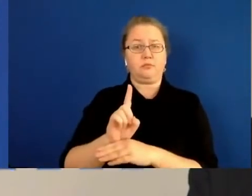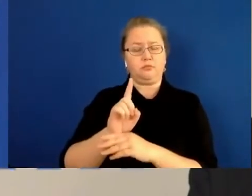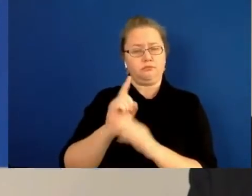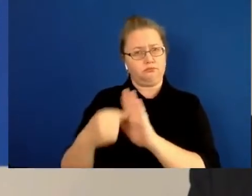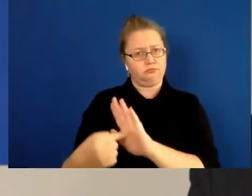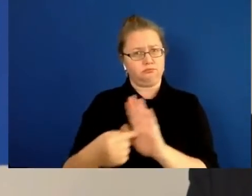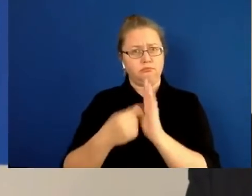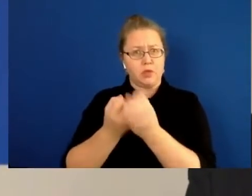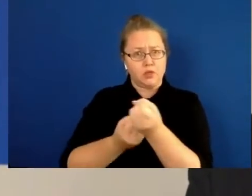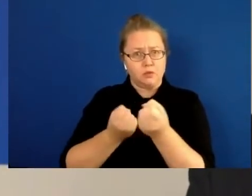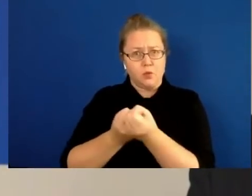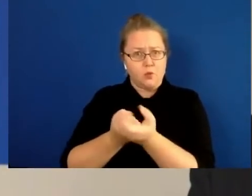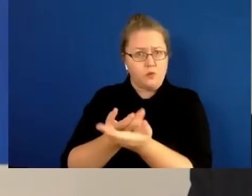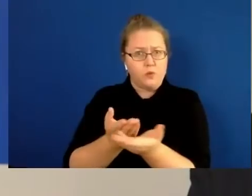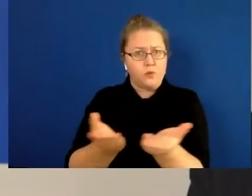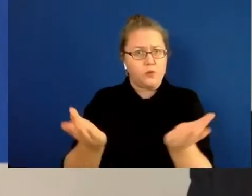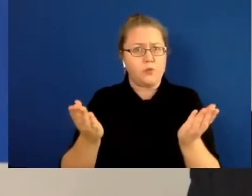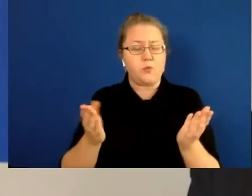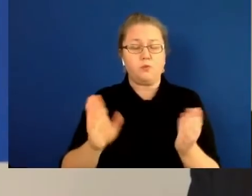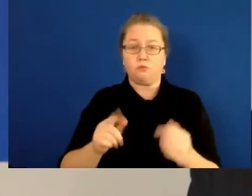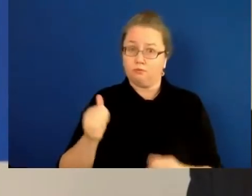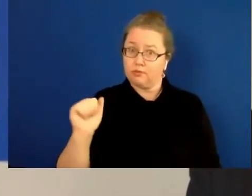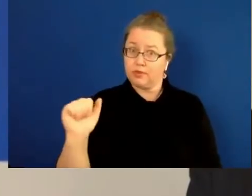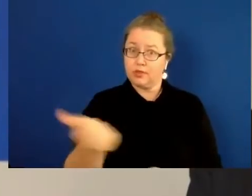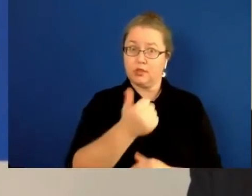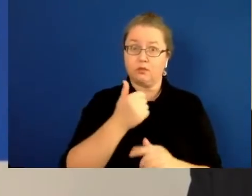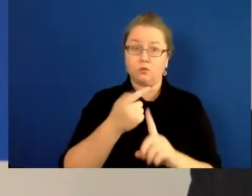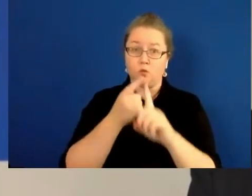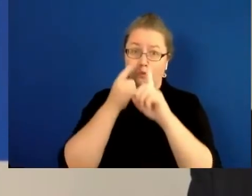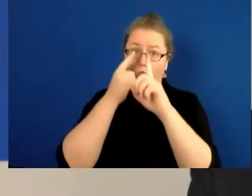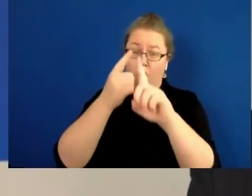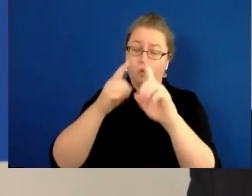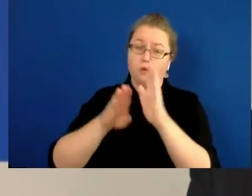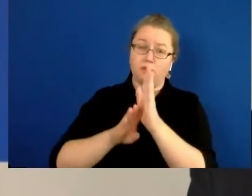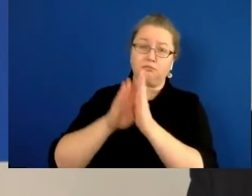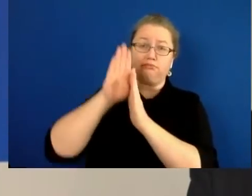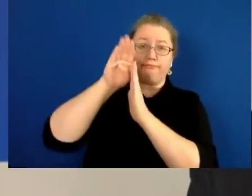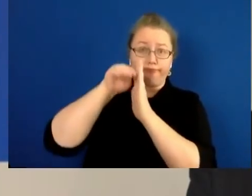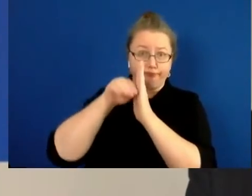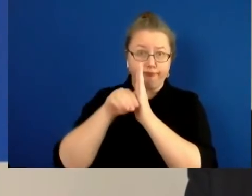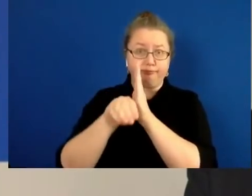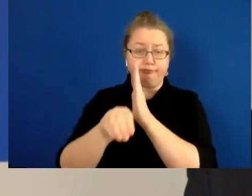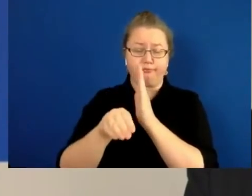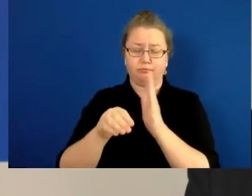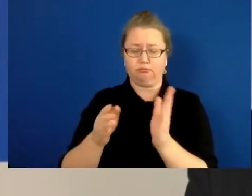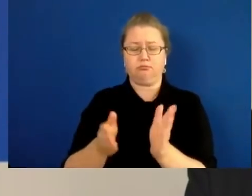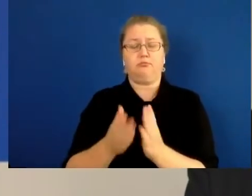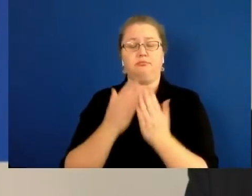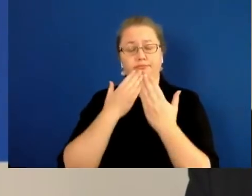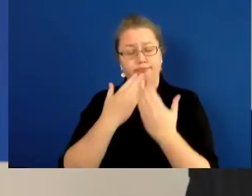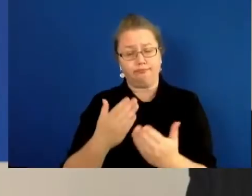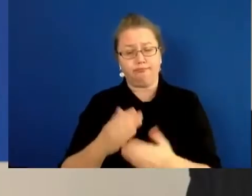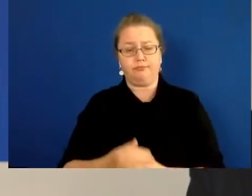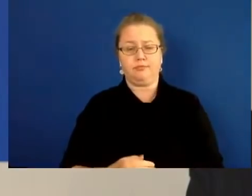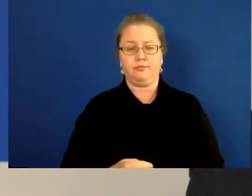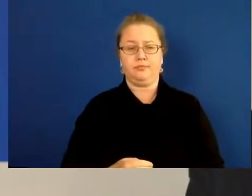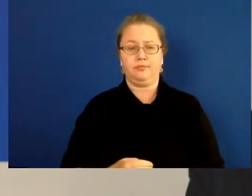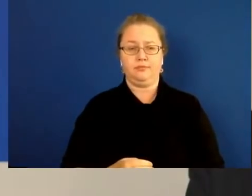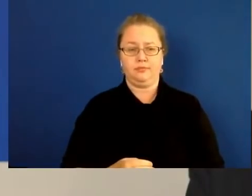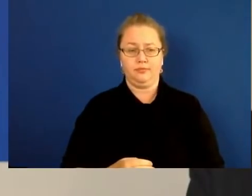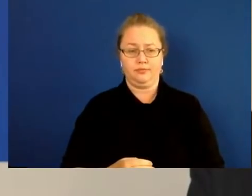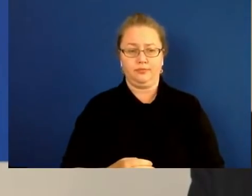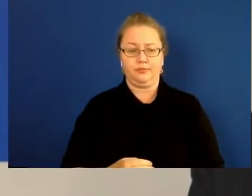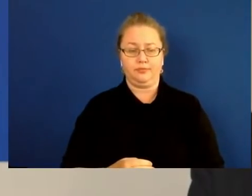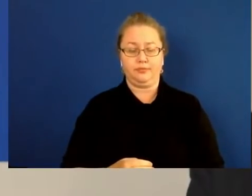over this pandemic. Whether it's in healthcare, in long-term care, schools, in agriculture, in our processing